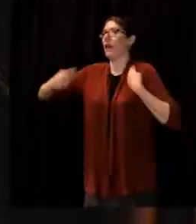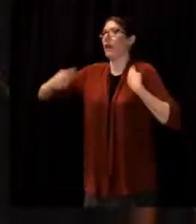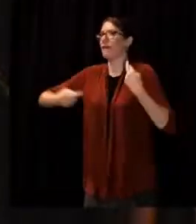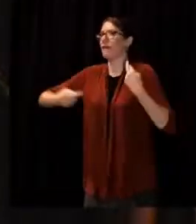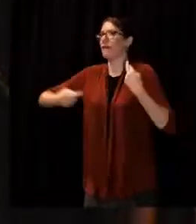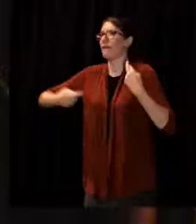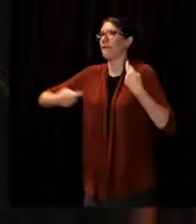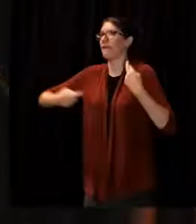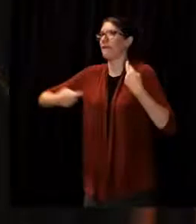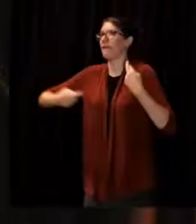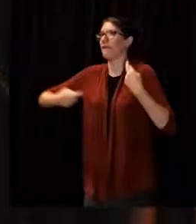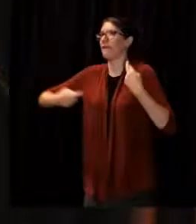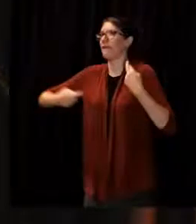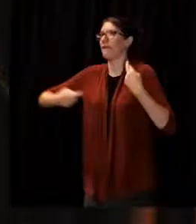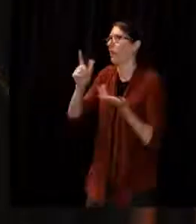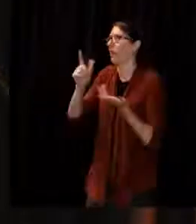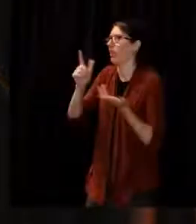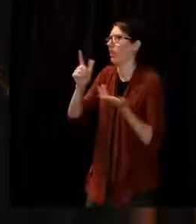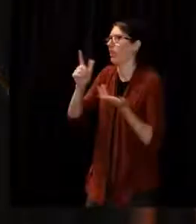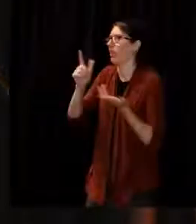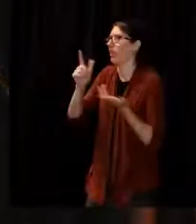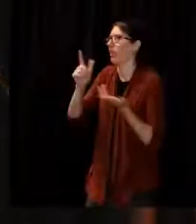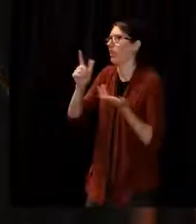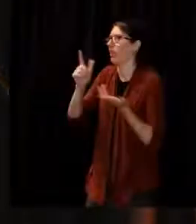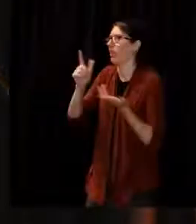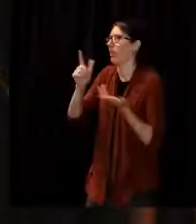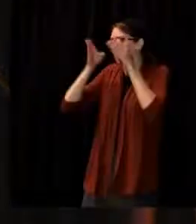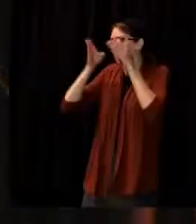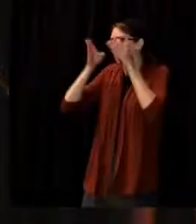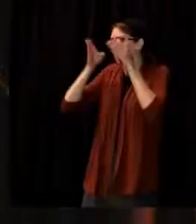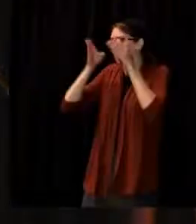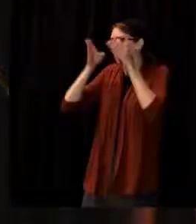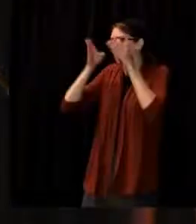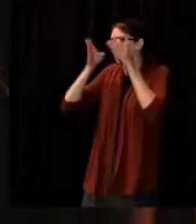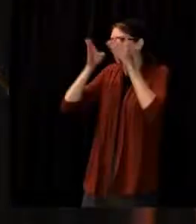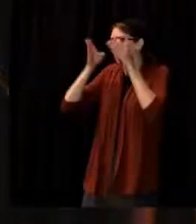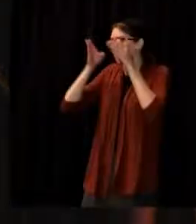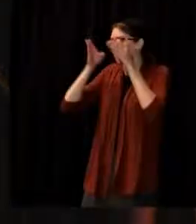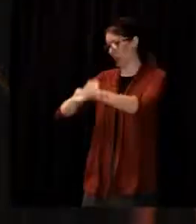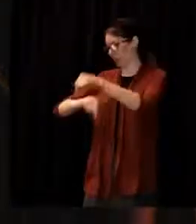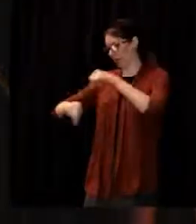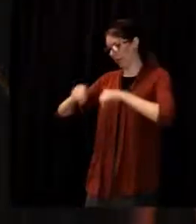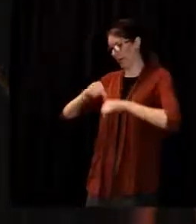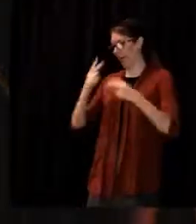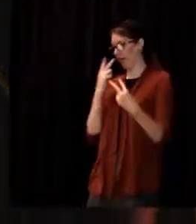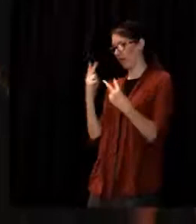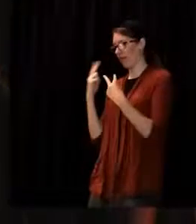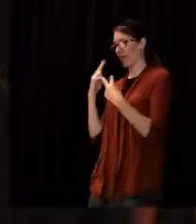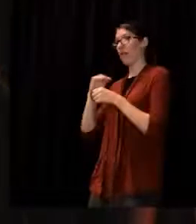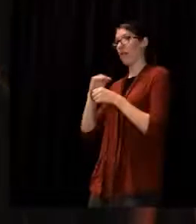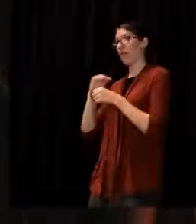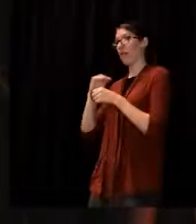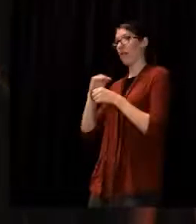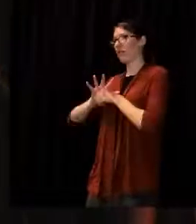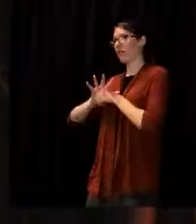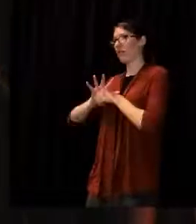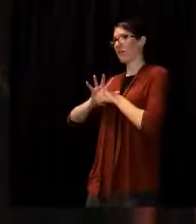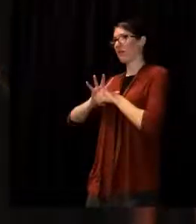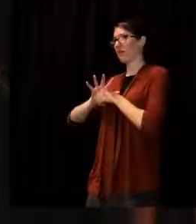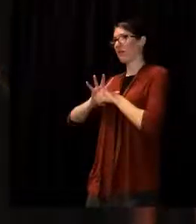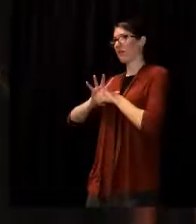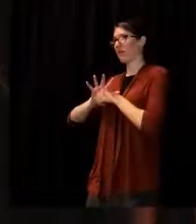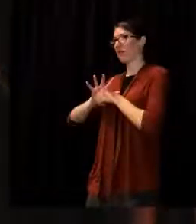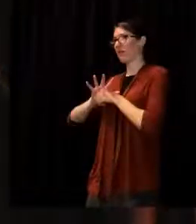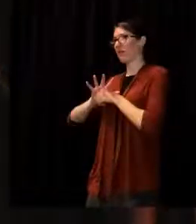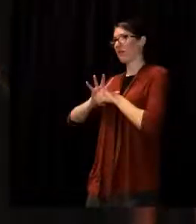Why do we need a renewal? Well, this goes back in many ways to COVID. And the Lord just working on my heart in particular, but working